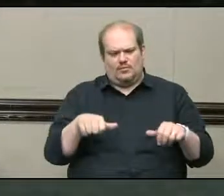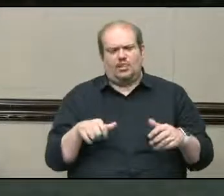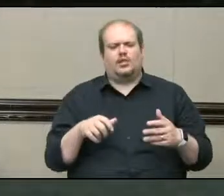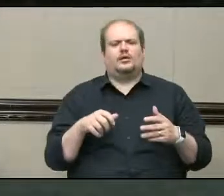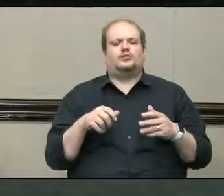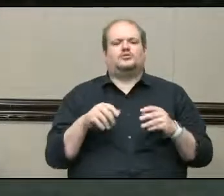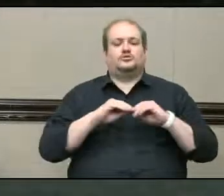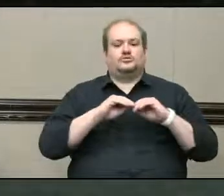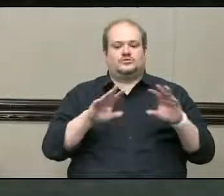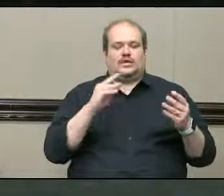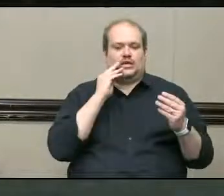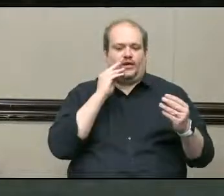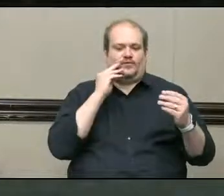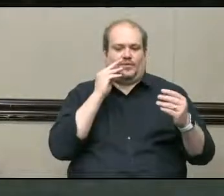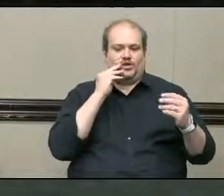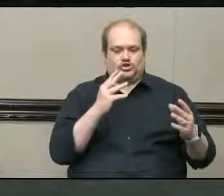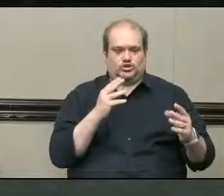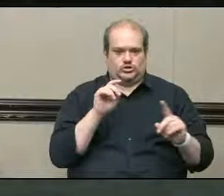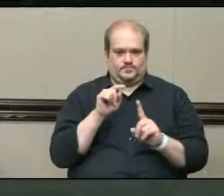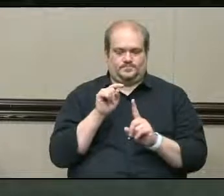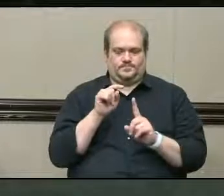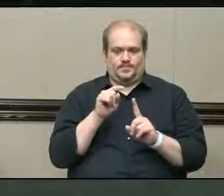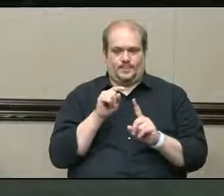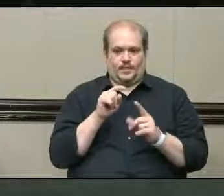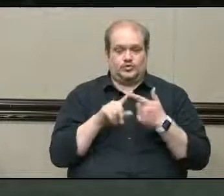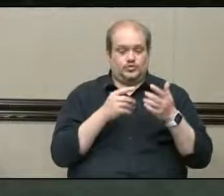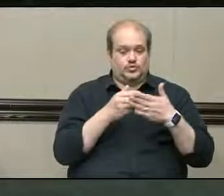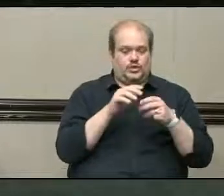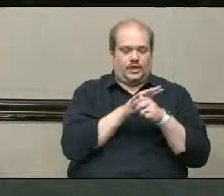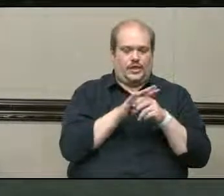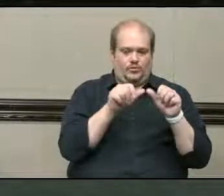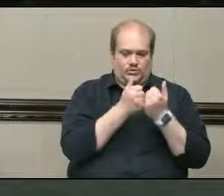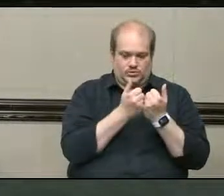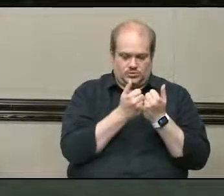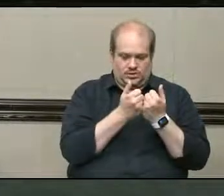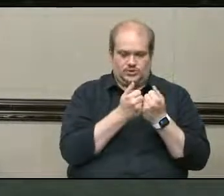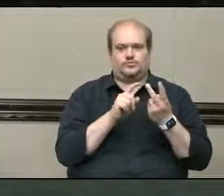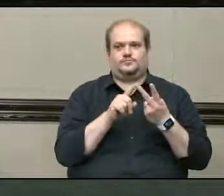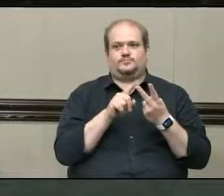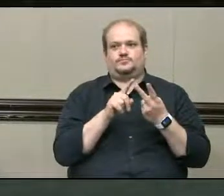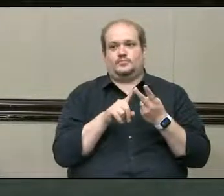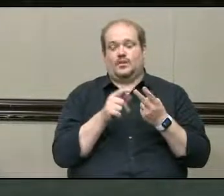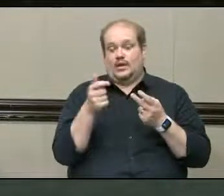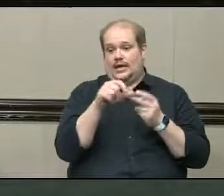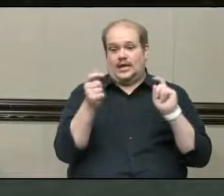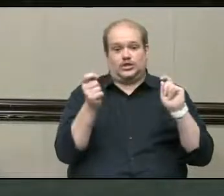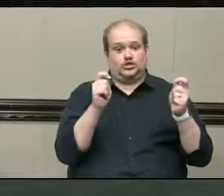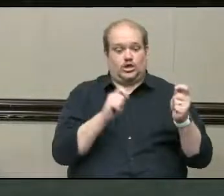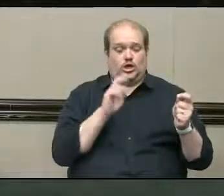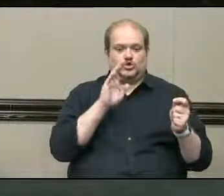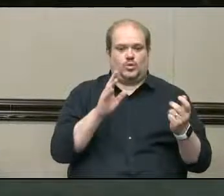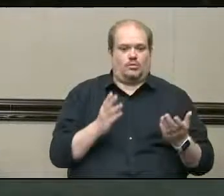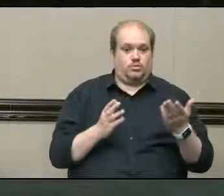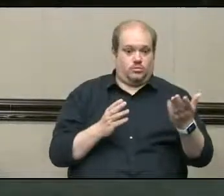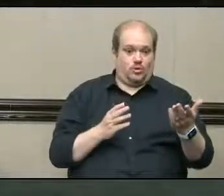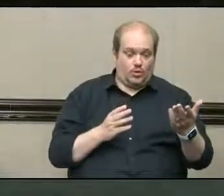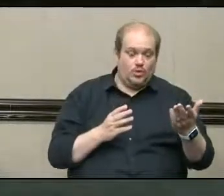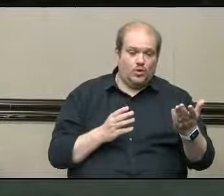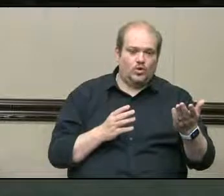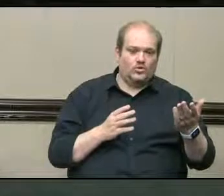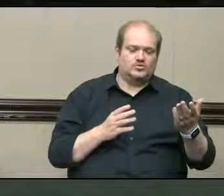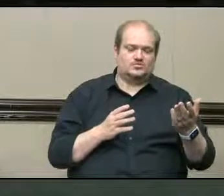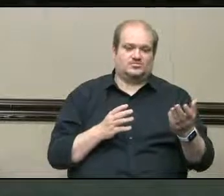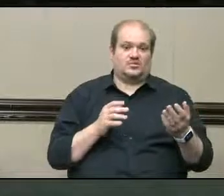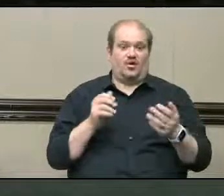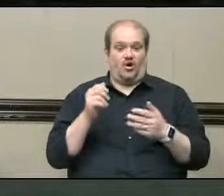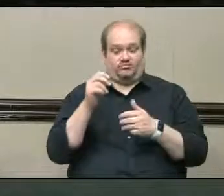to send out information to the neighborhood associations of any change that's going to be proposed, even at an